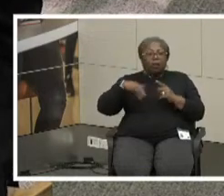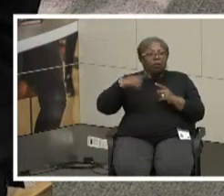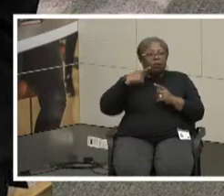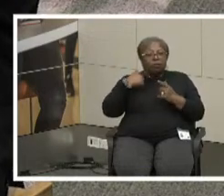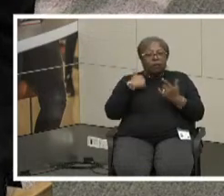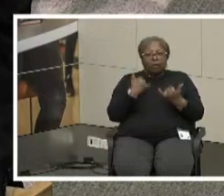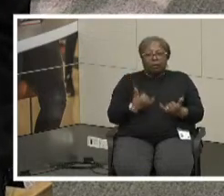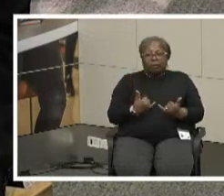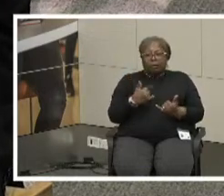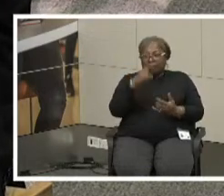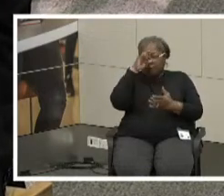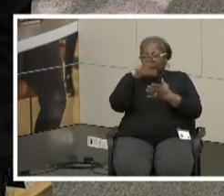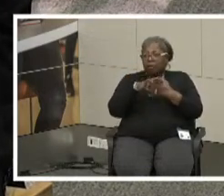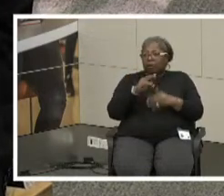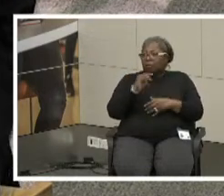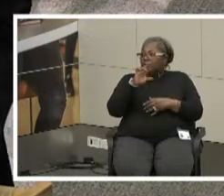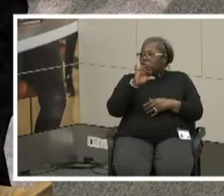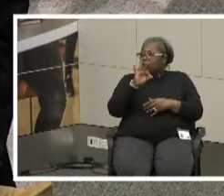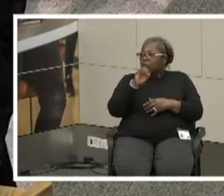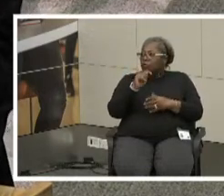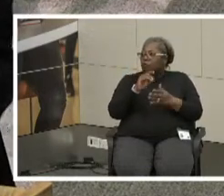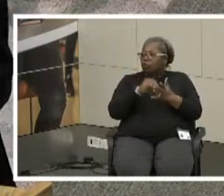though uh I believe that the